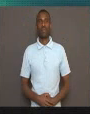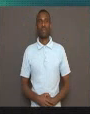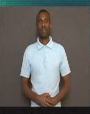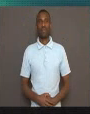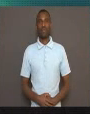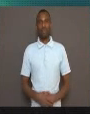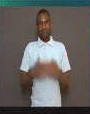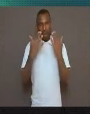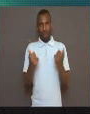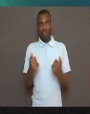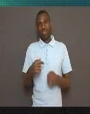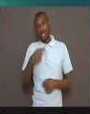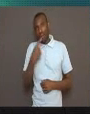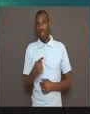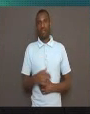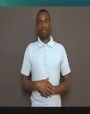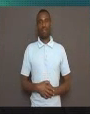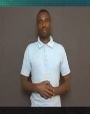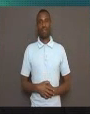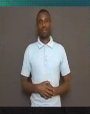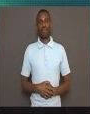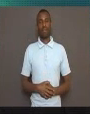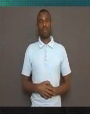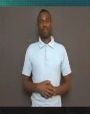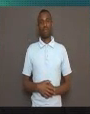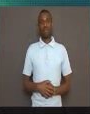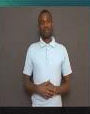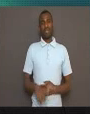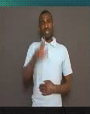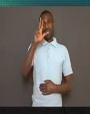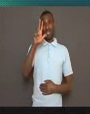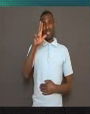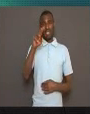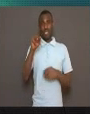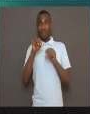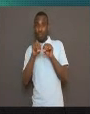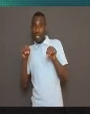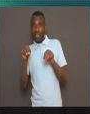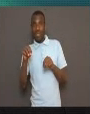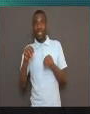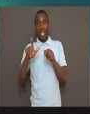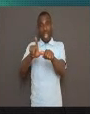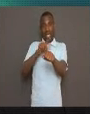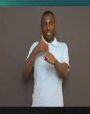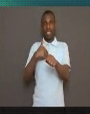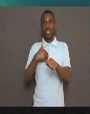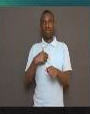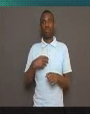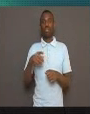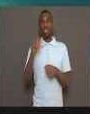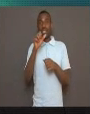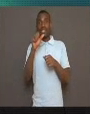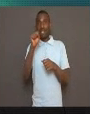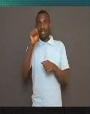Let us say that a 3-meter long steel wire has